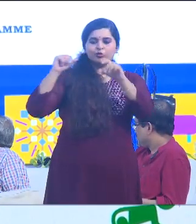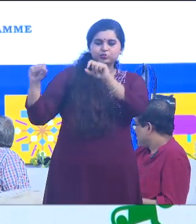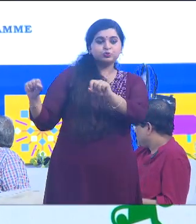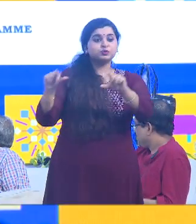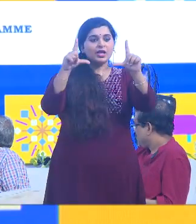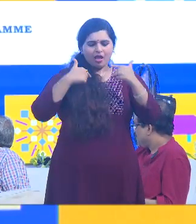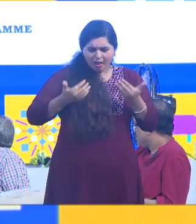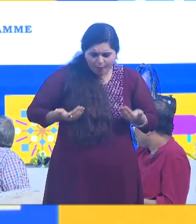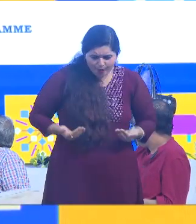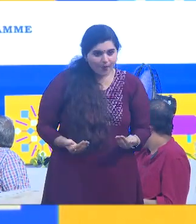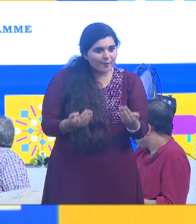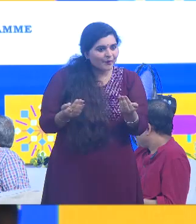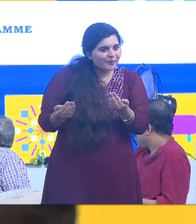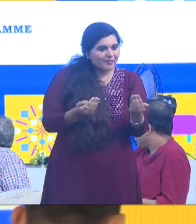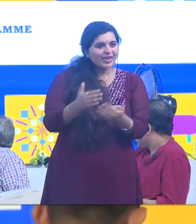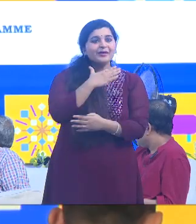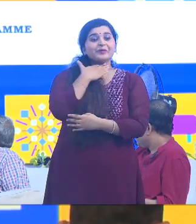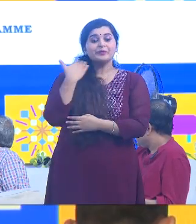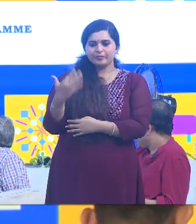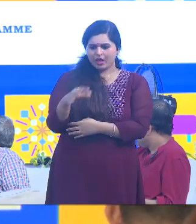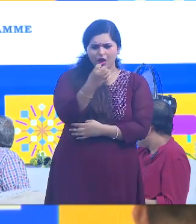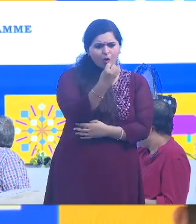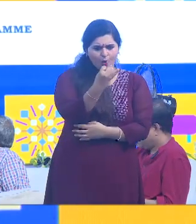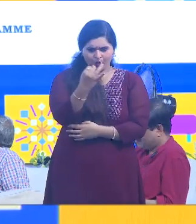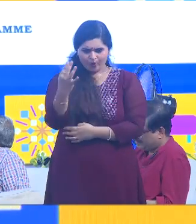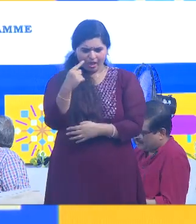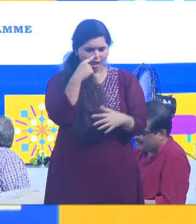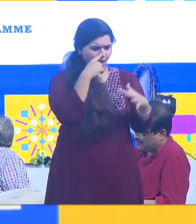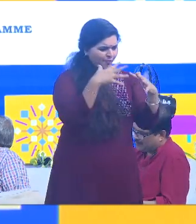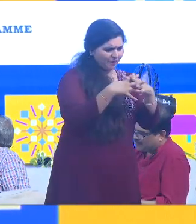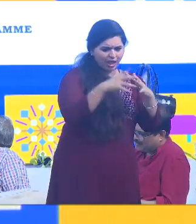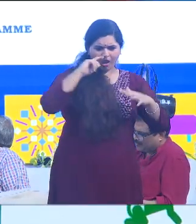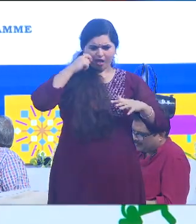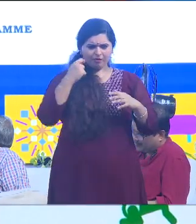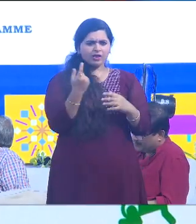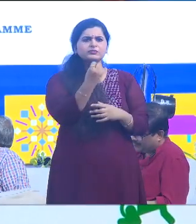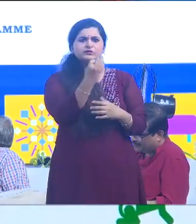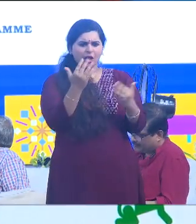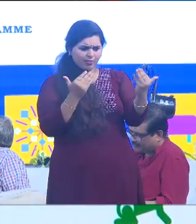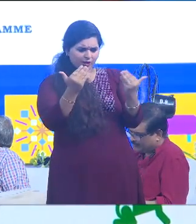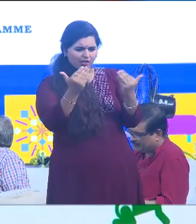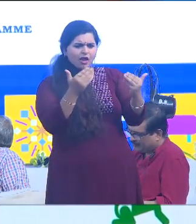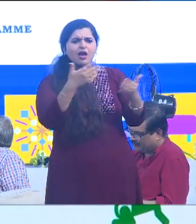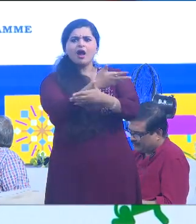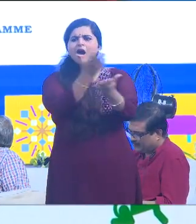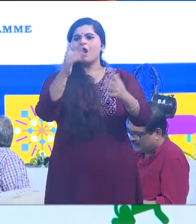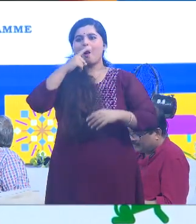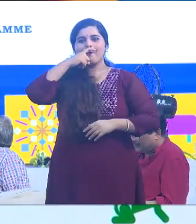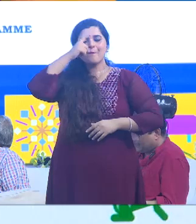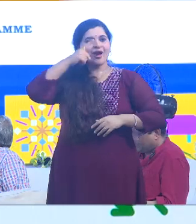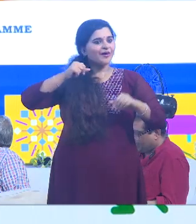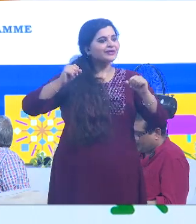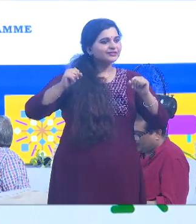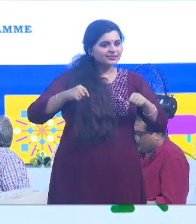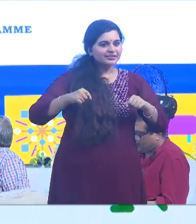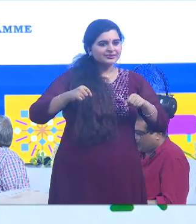rate, maternal mortality rate, the favorable sex ratio, life expectancy, literacy rate, about which all of us are quite proud about,